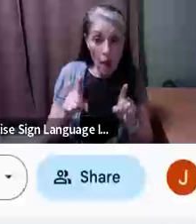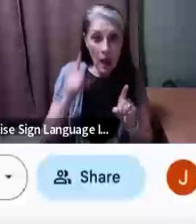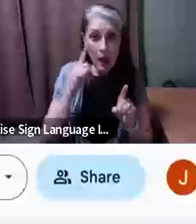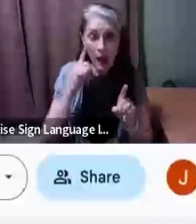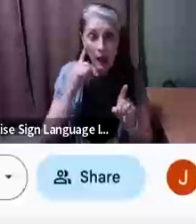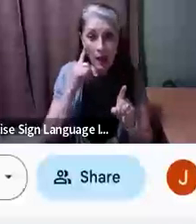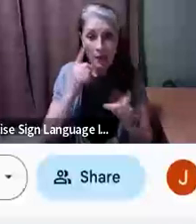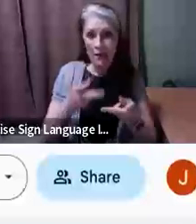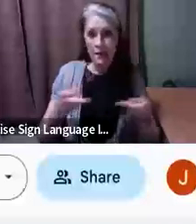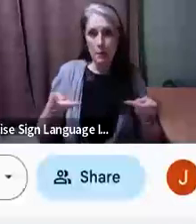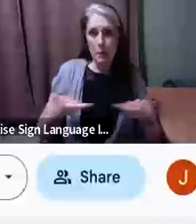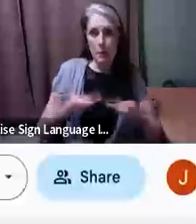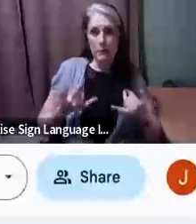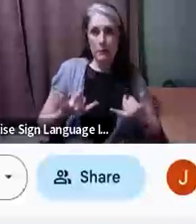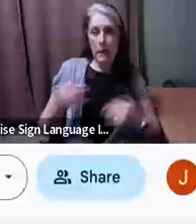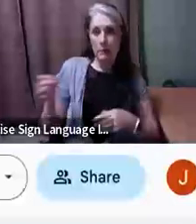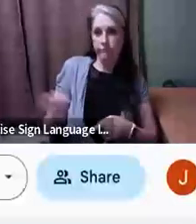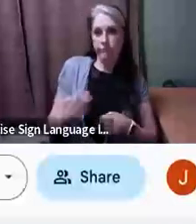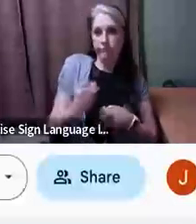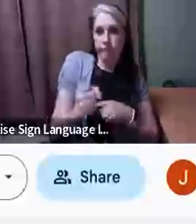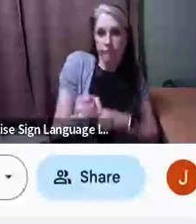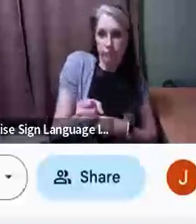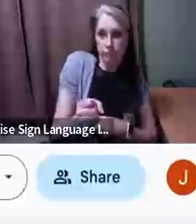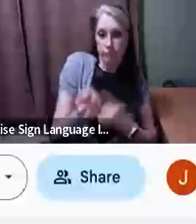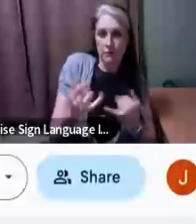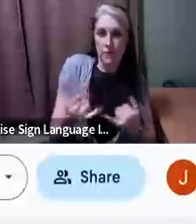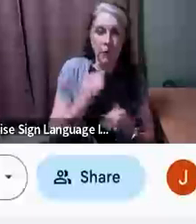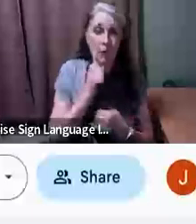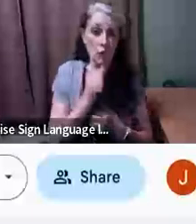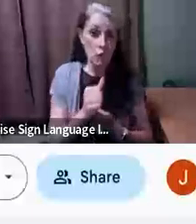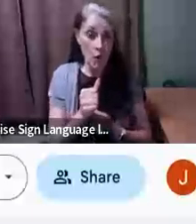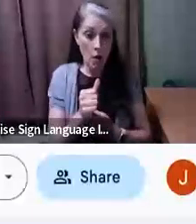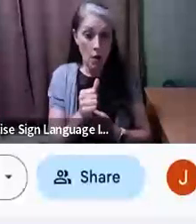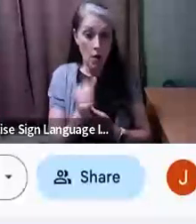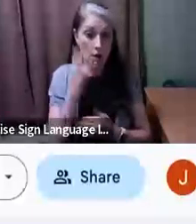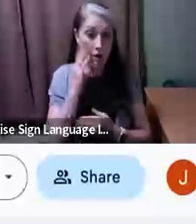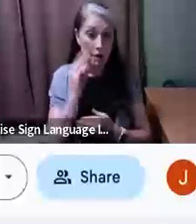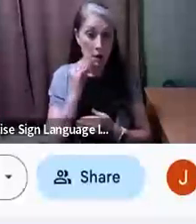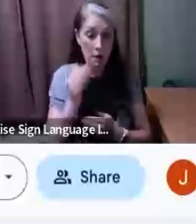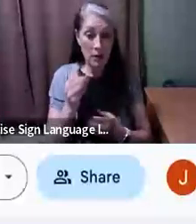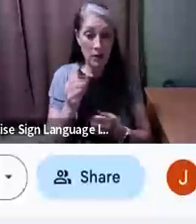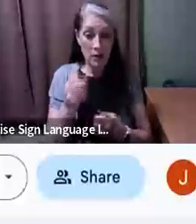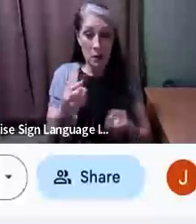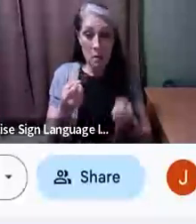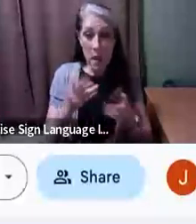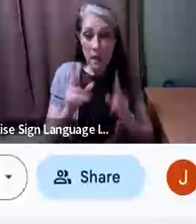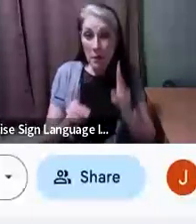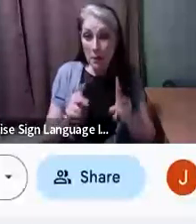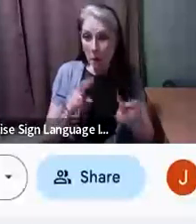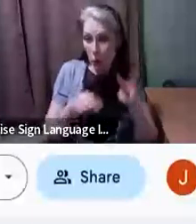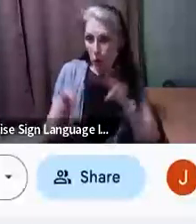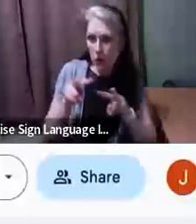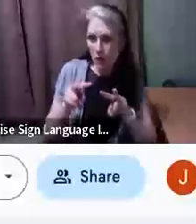this place right now where even if we're not encountering a lot of people that we perceive as disabled,